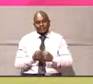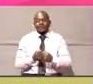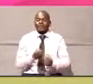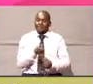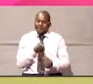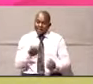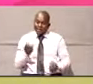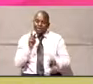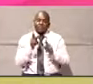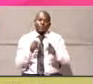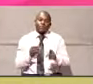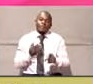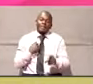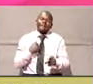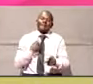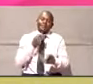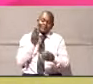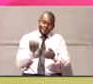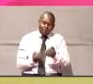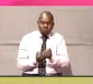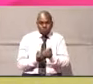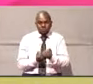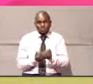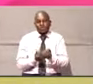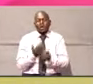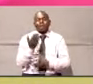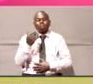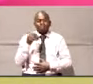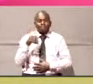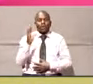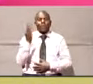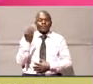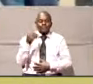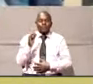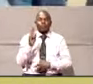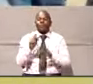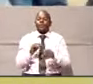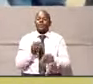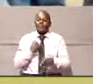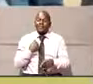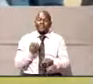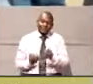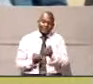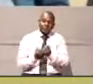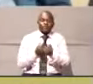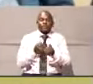of the people that deserve or need support are extremely very many. The Higher Institution of Learning is currently